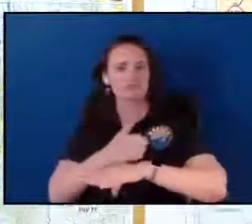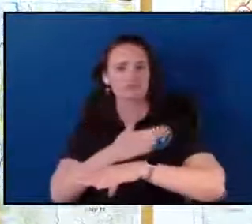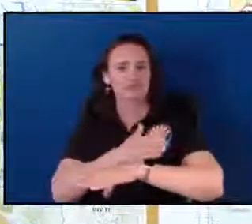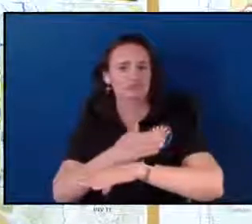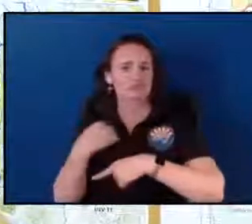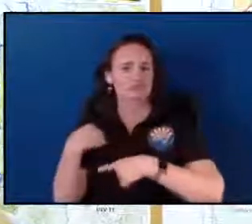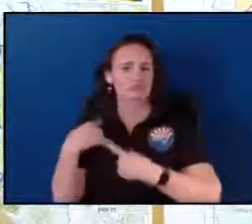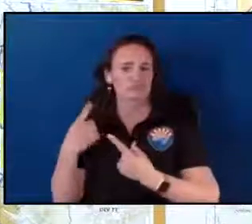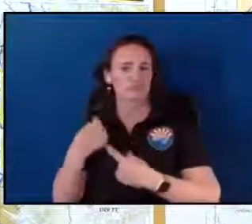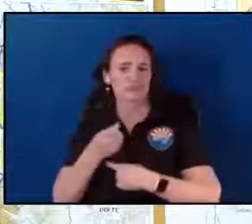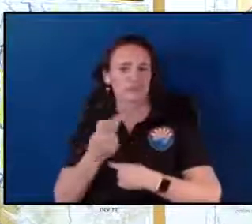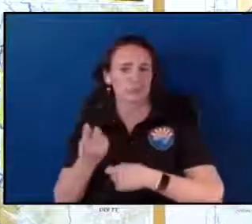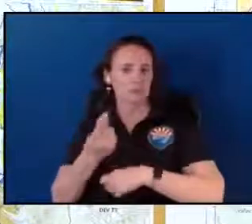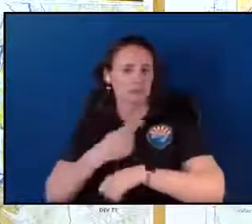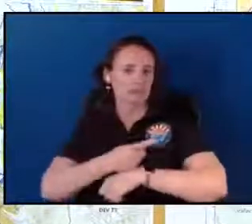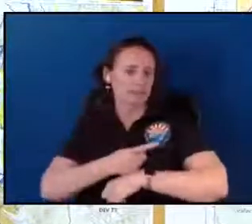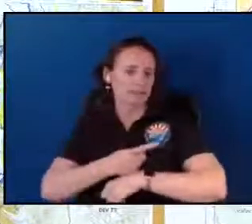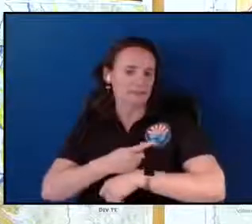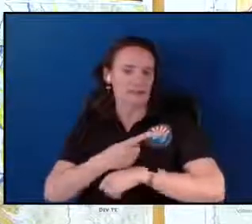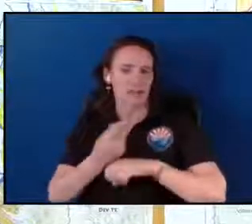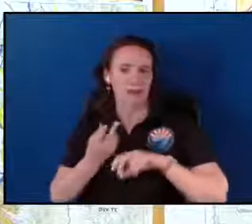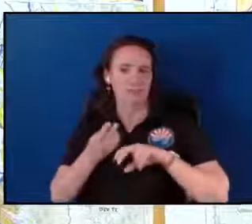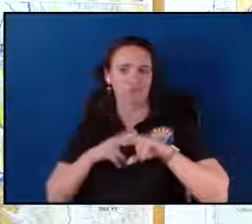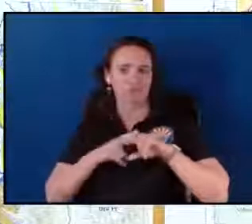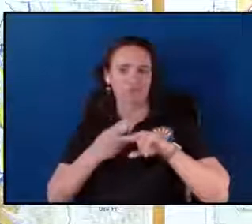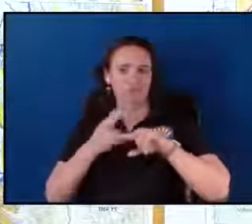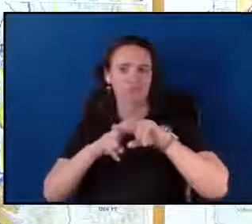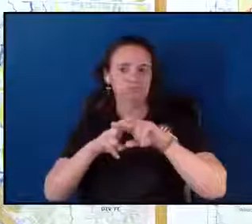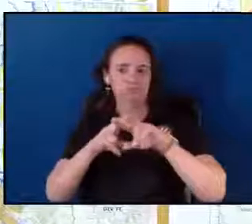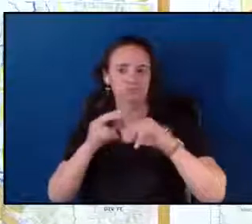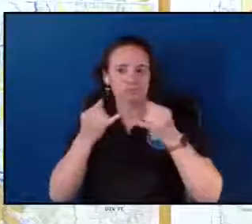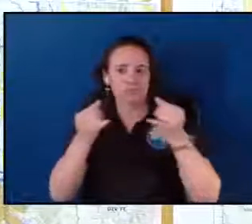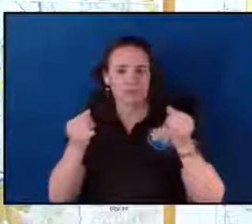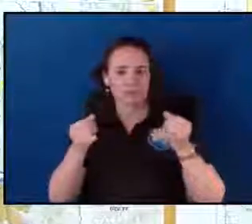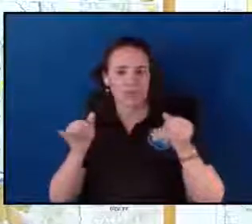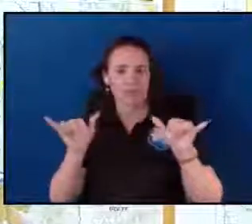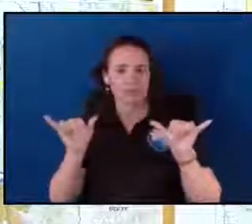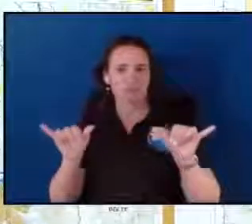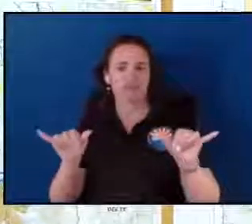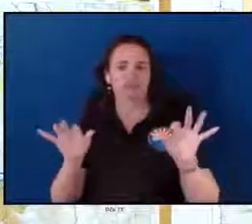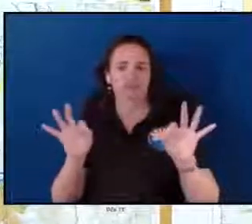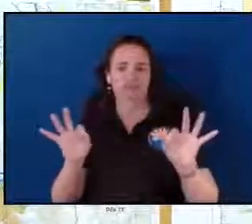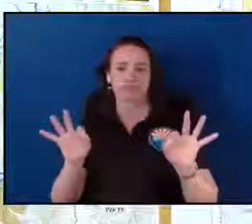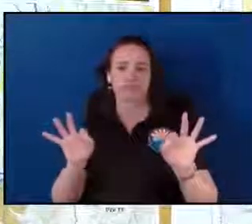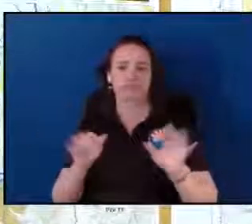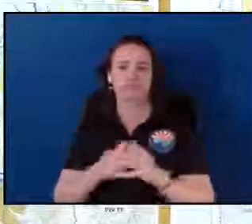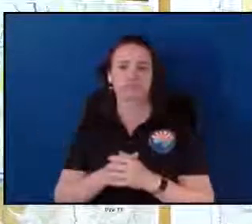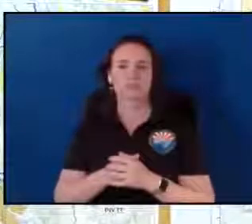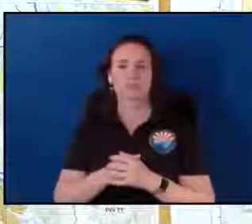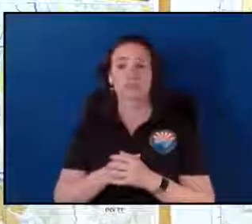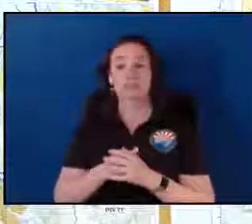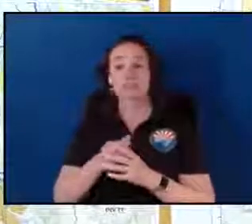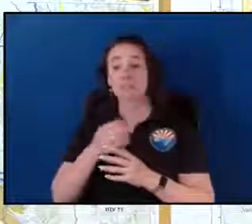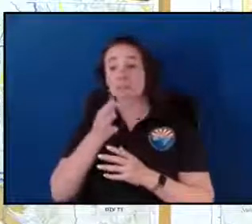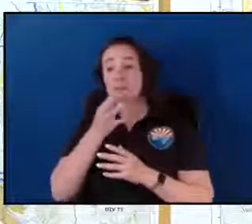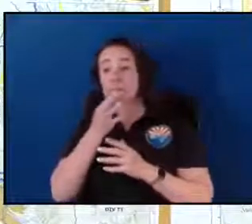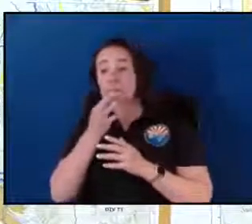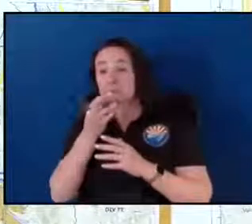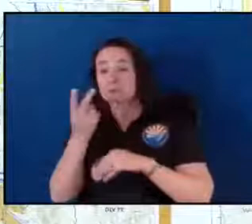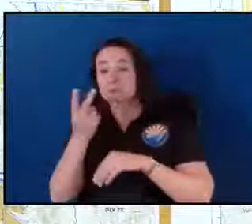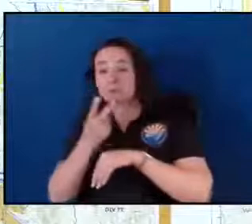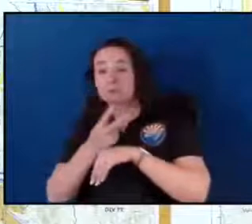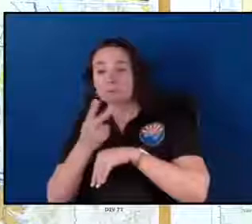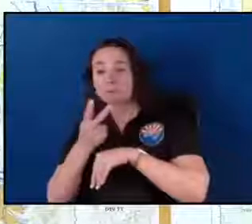containment is starting to show that. And we do have some more critical fire weather moving in